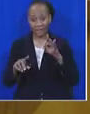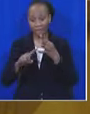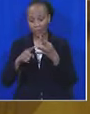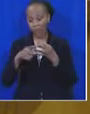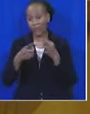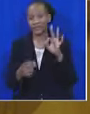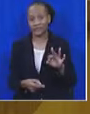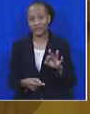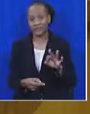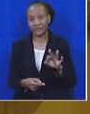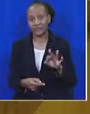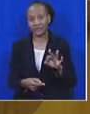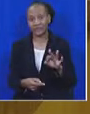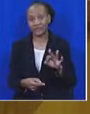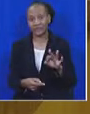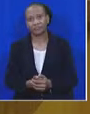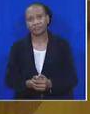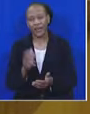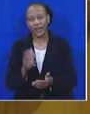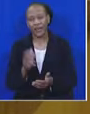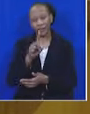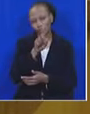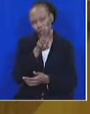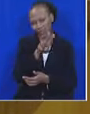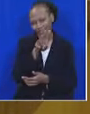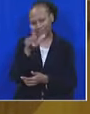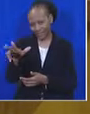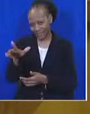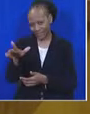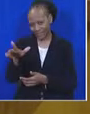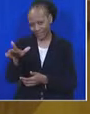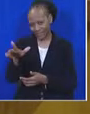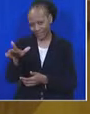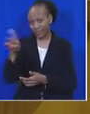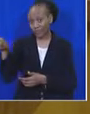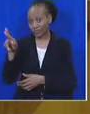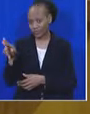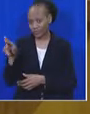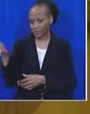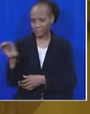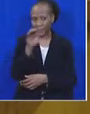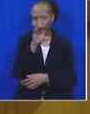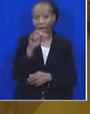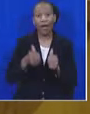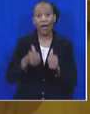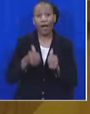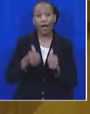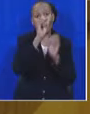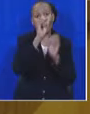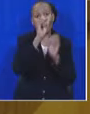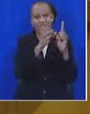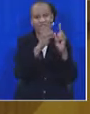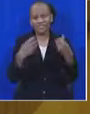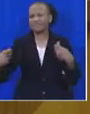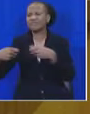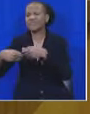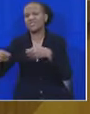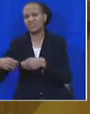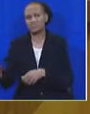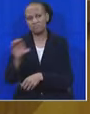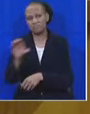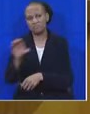contributing about 27 billion rands to higher education as direct subsidies, and